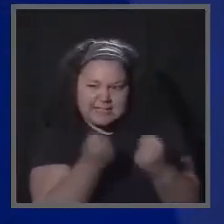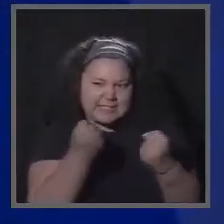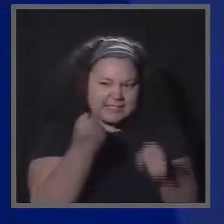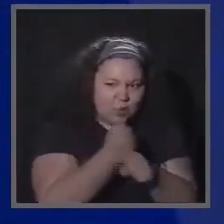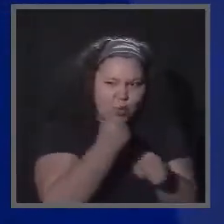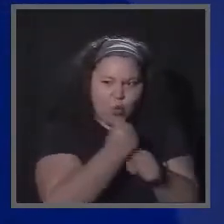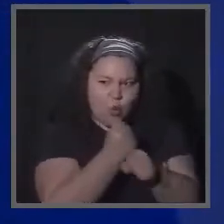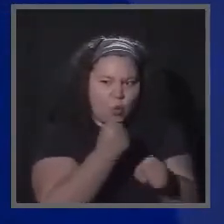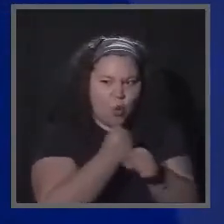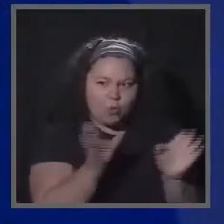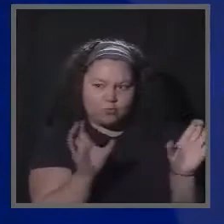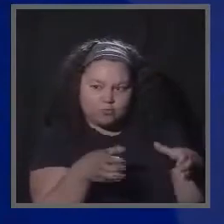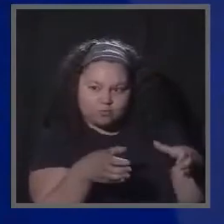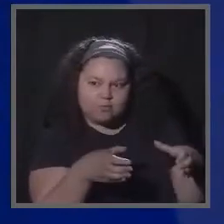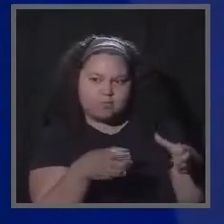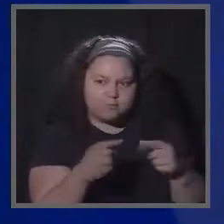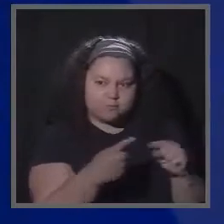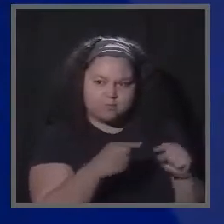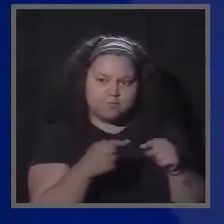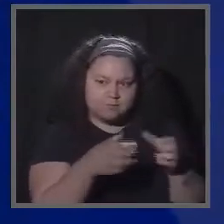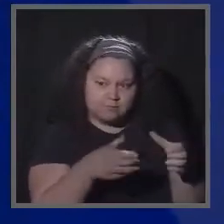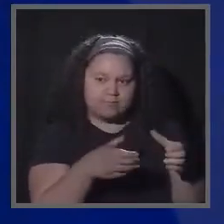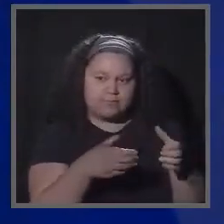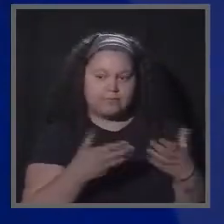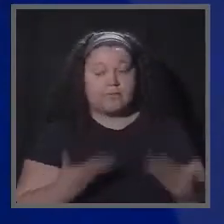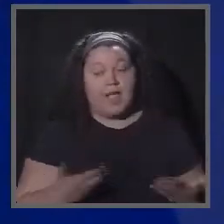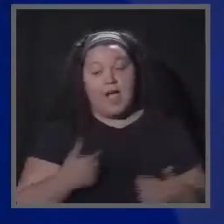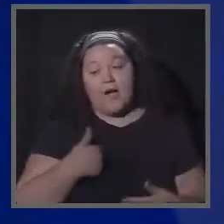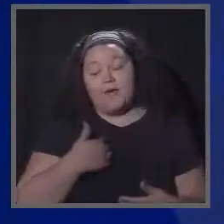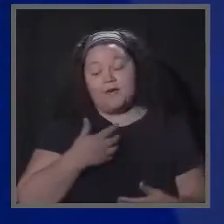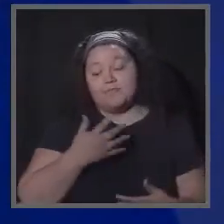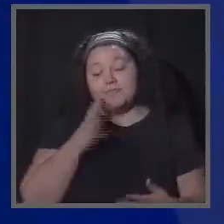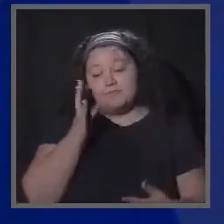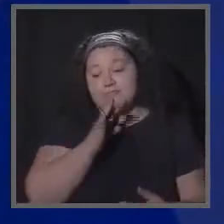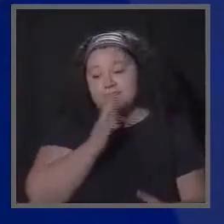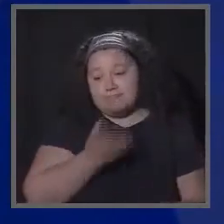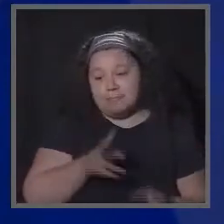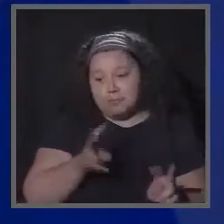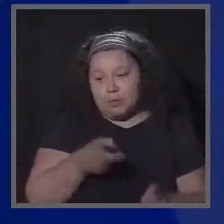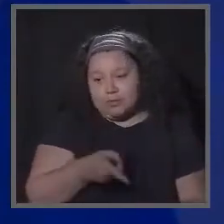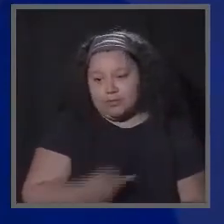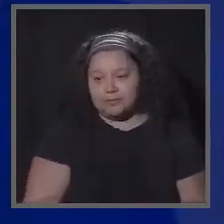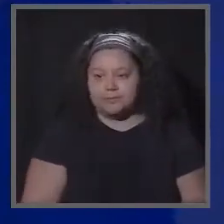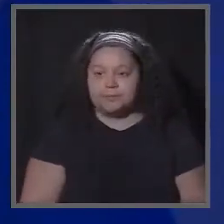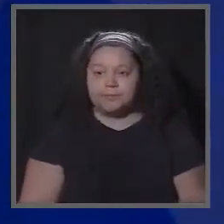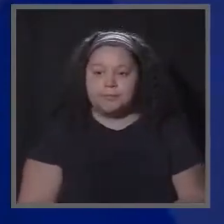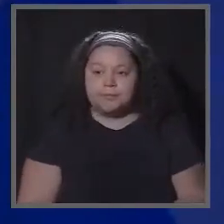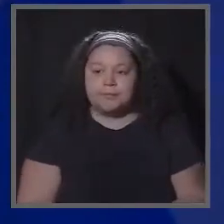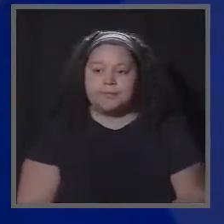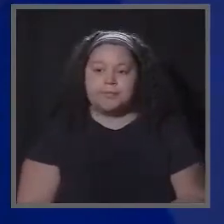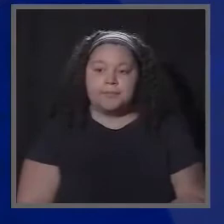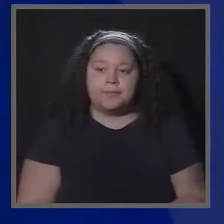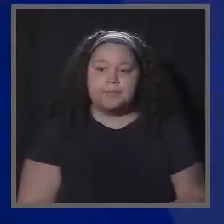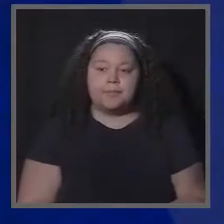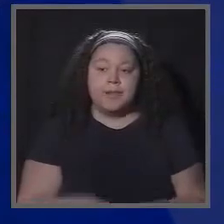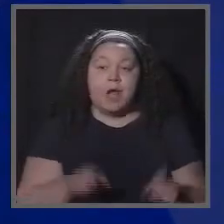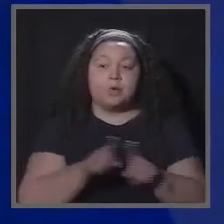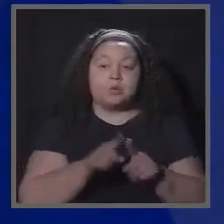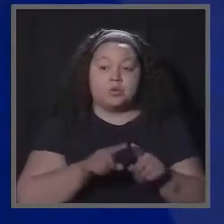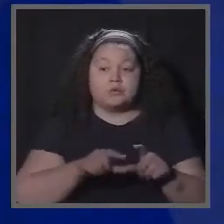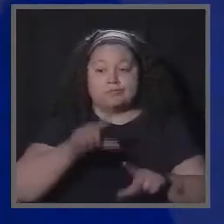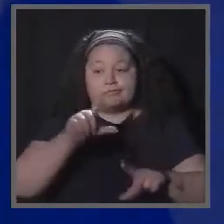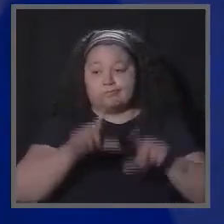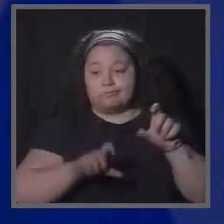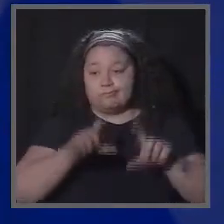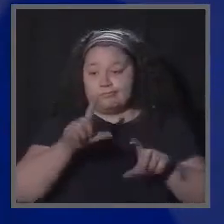So that is also what I will be talking about. besides the consultancy and